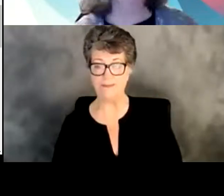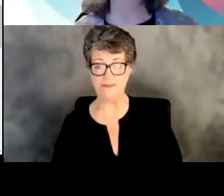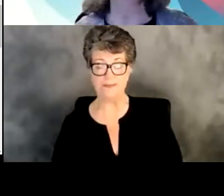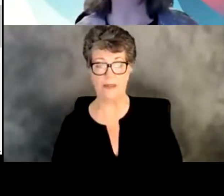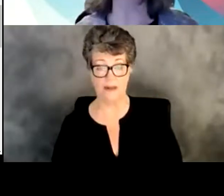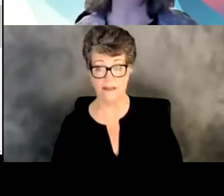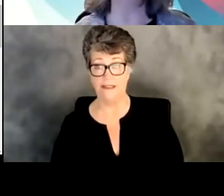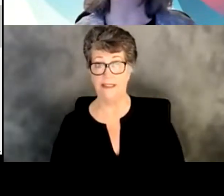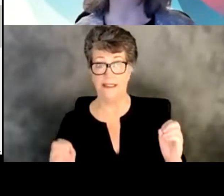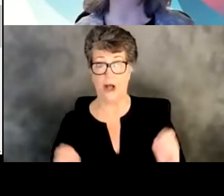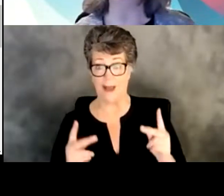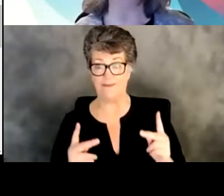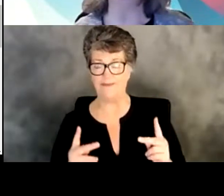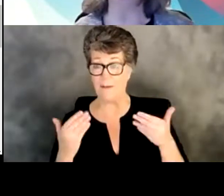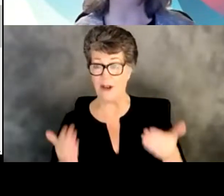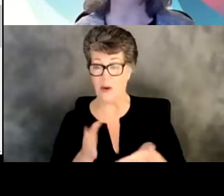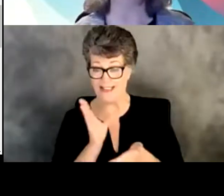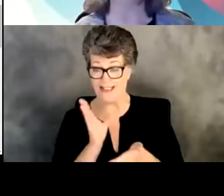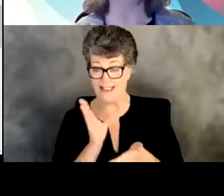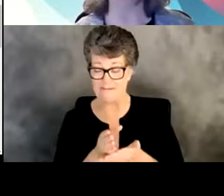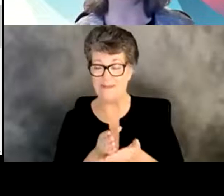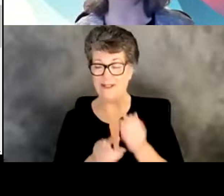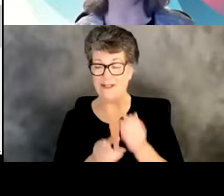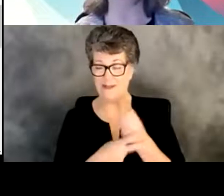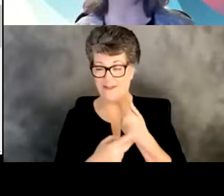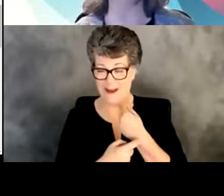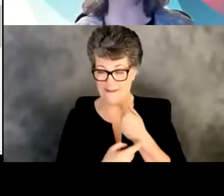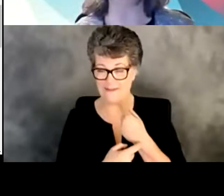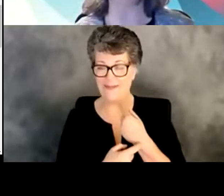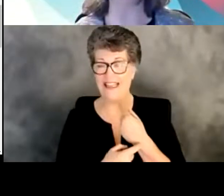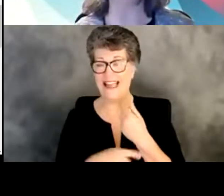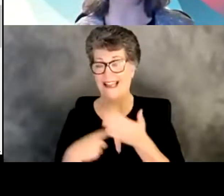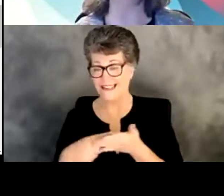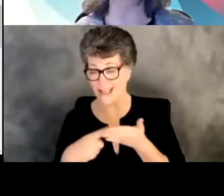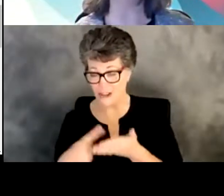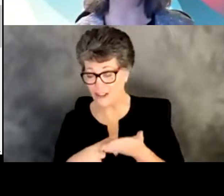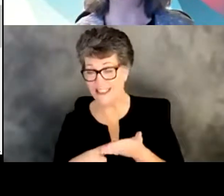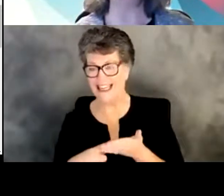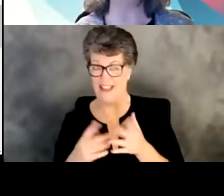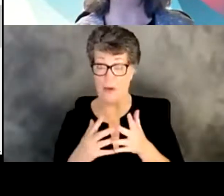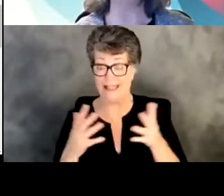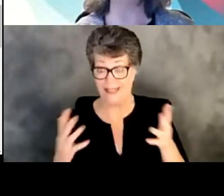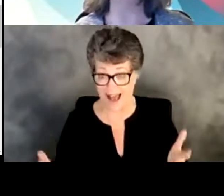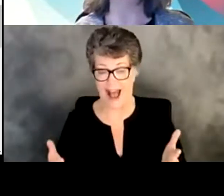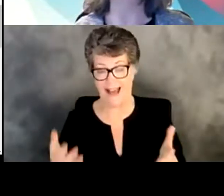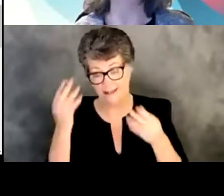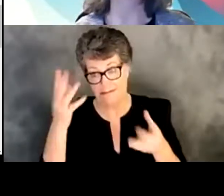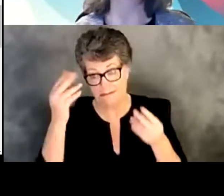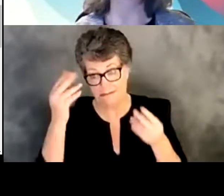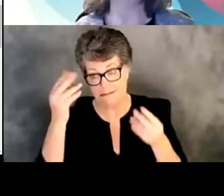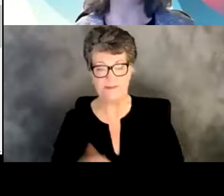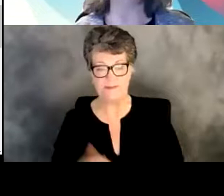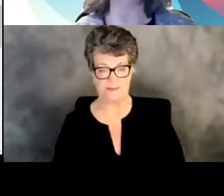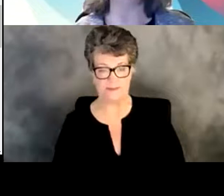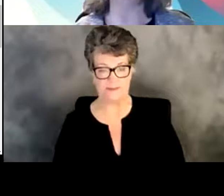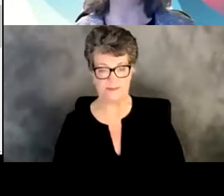Okay, I'm going to go ahead and stop there in the interest of time and discussion. That was a lot to go through, but I